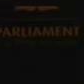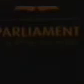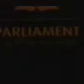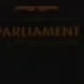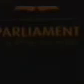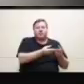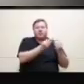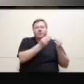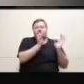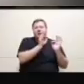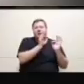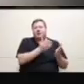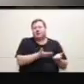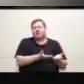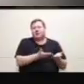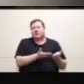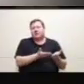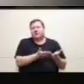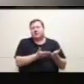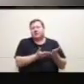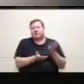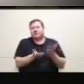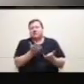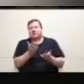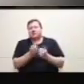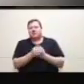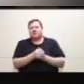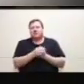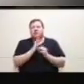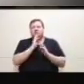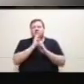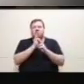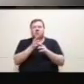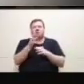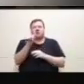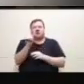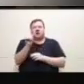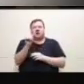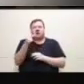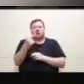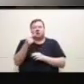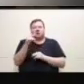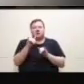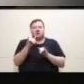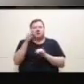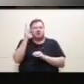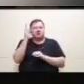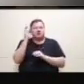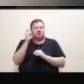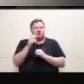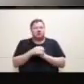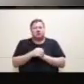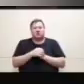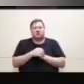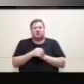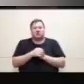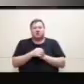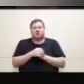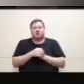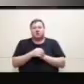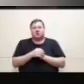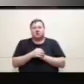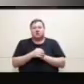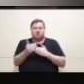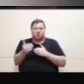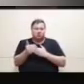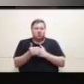changed. That is the response of the AG on that matter. Can you please briefly explain as to what